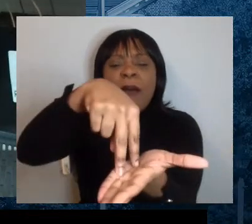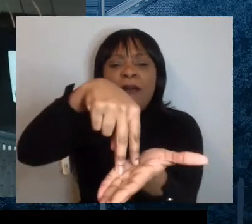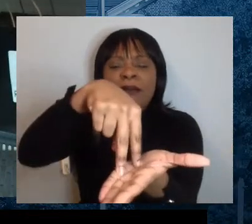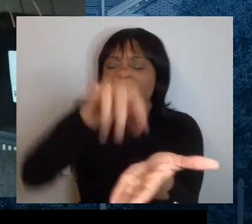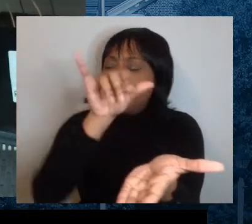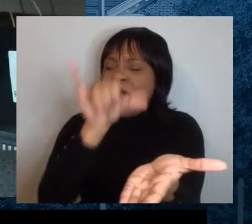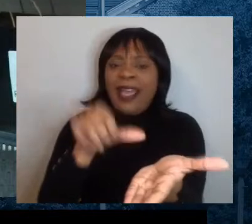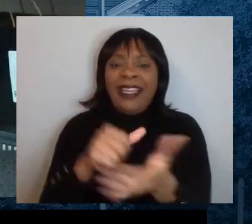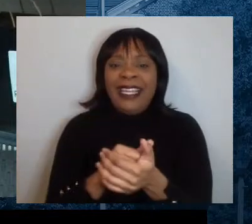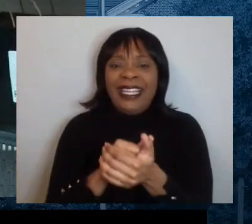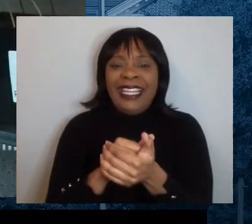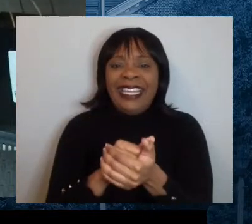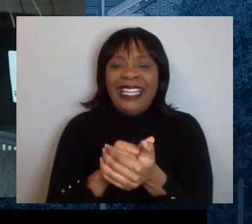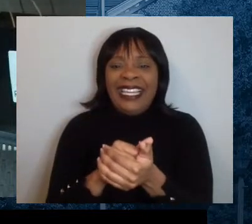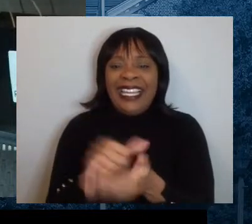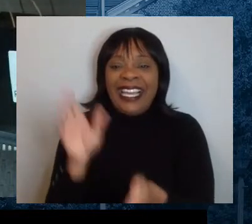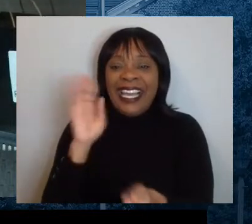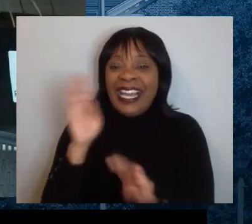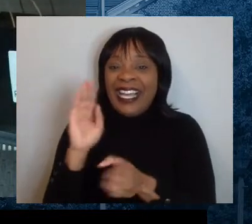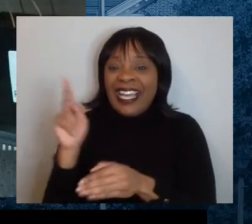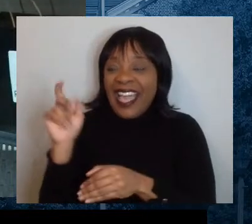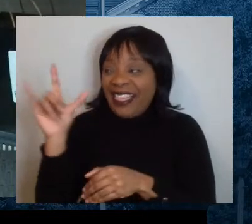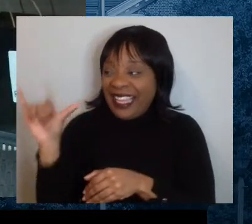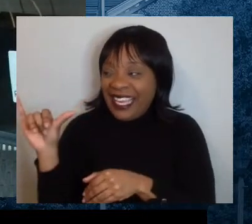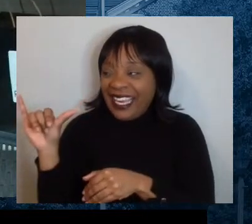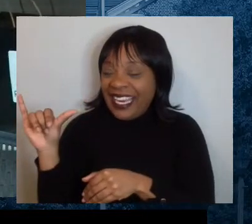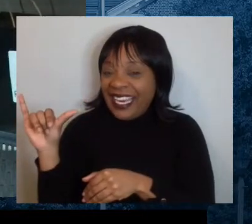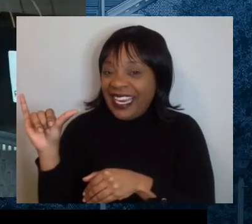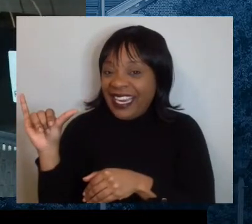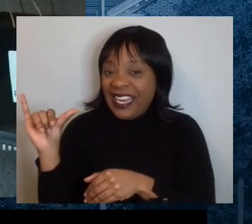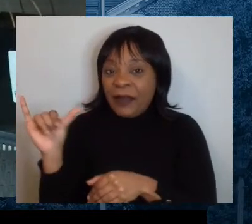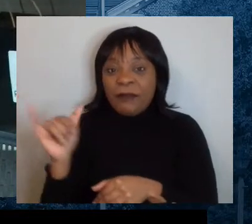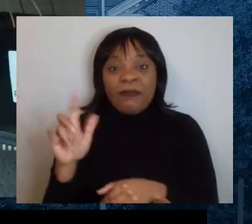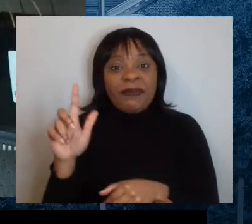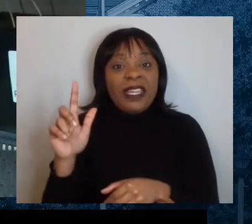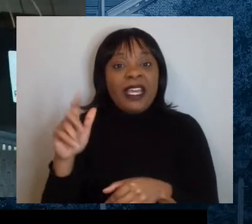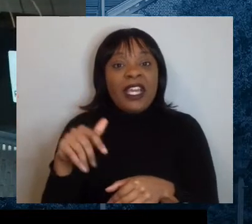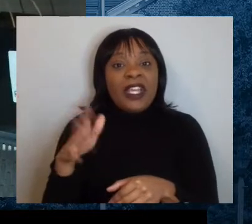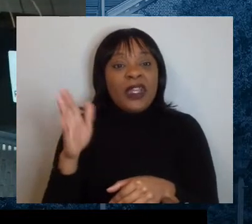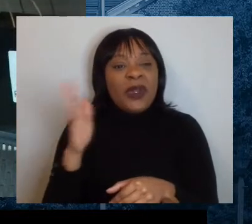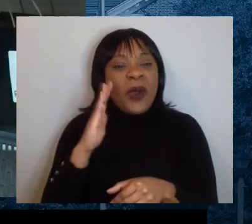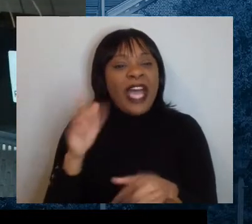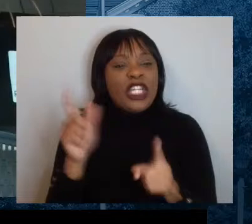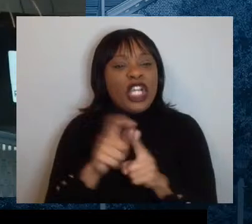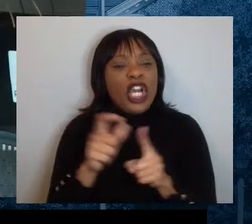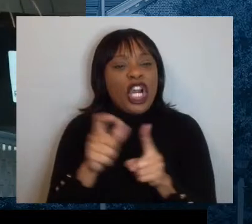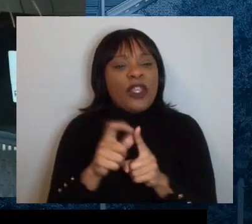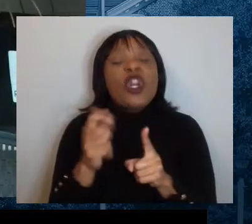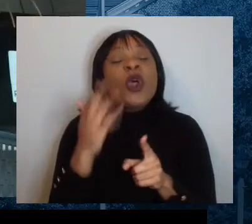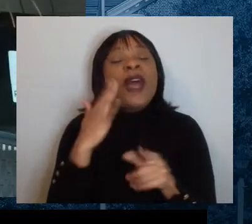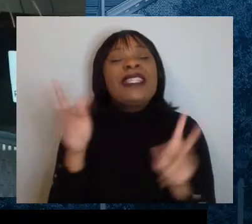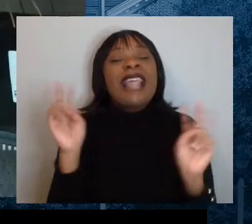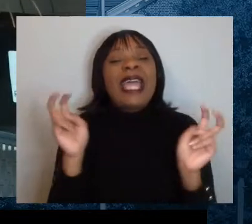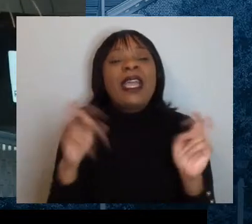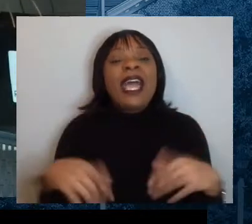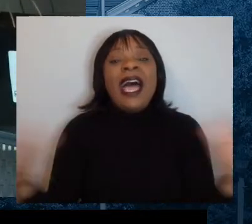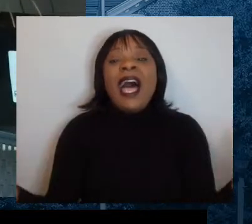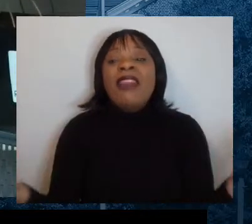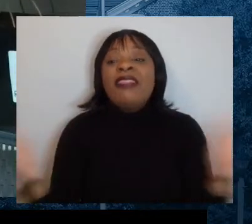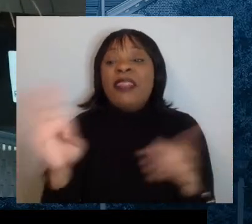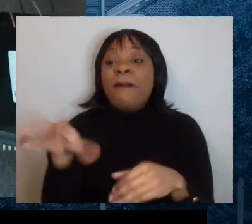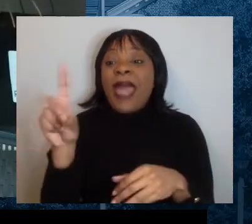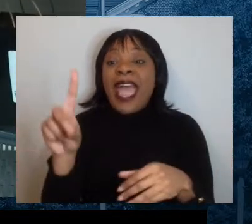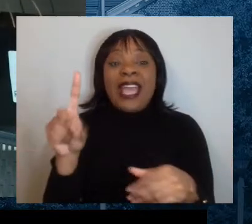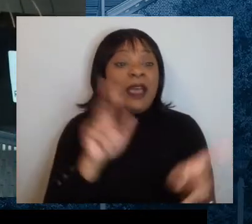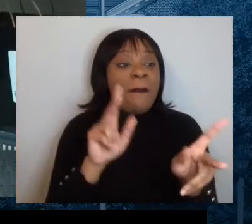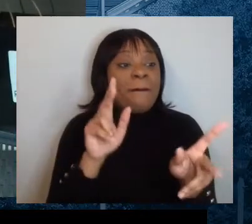Please? I don't get this. You ever heard the term getting the band back together? A great thing to be here with our governor and